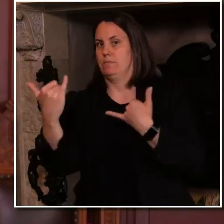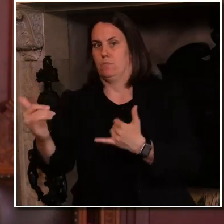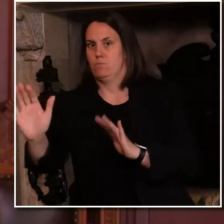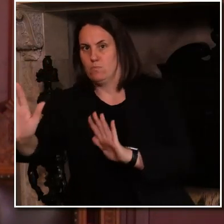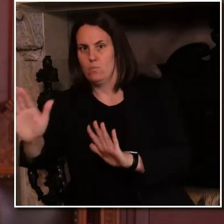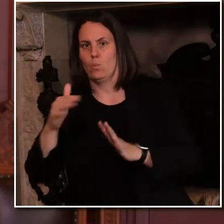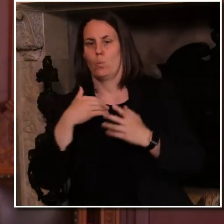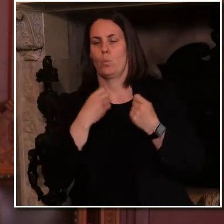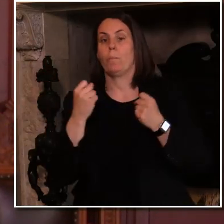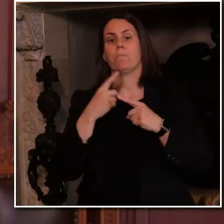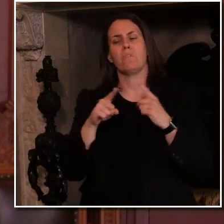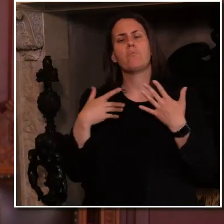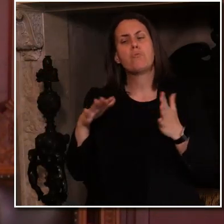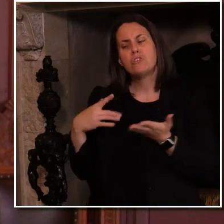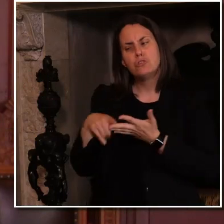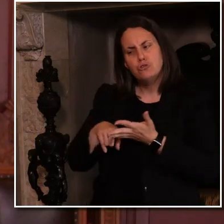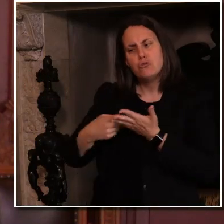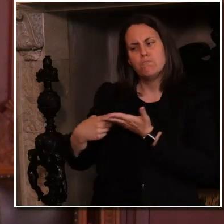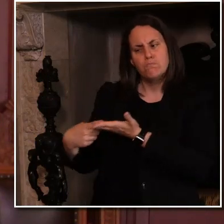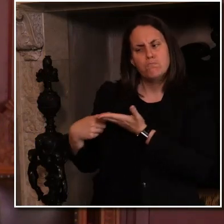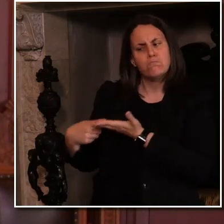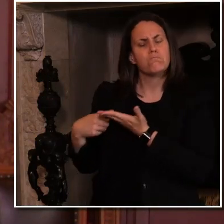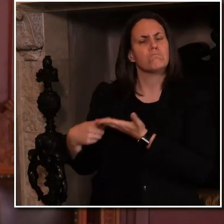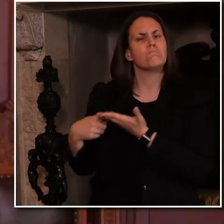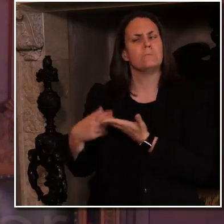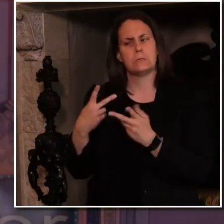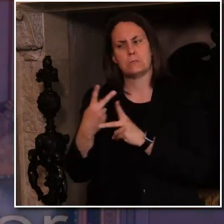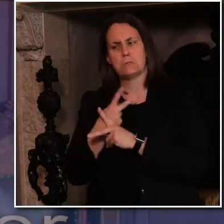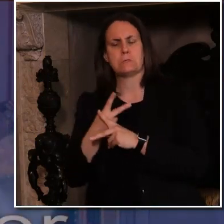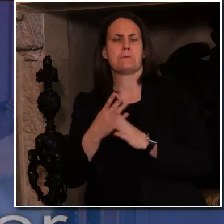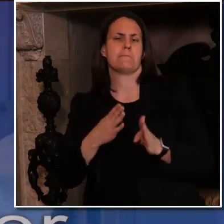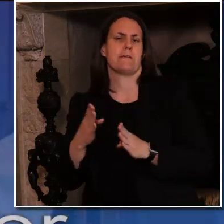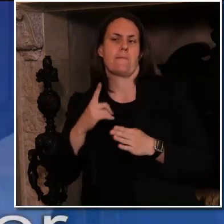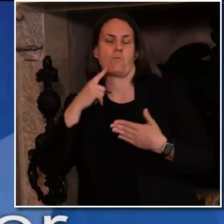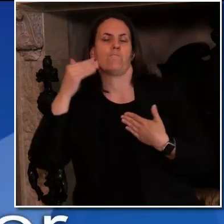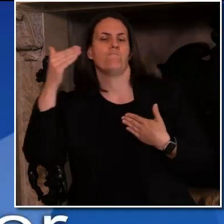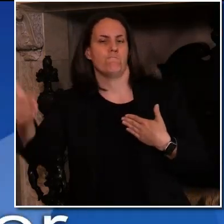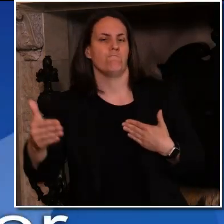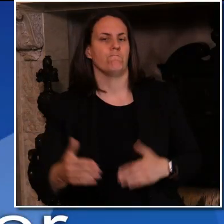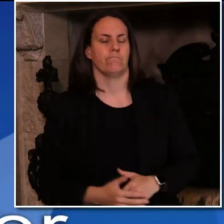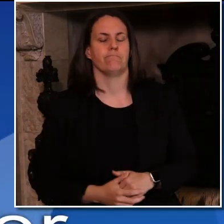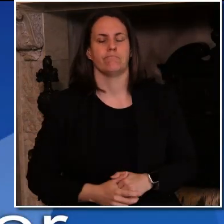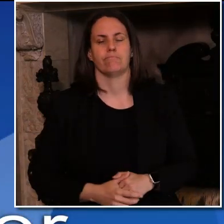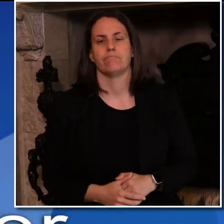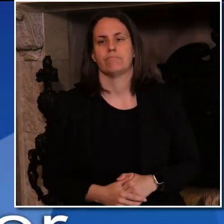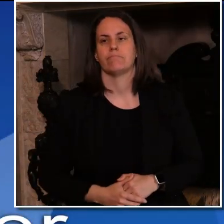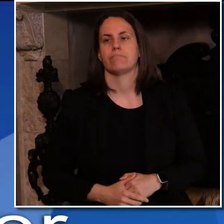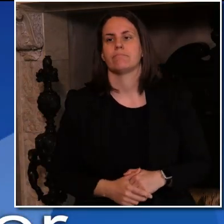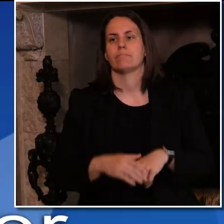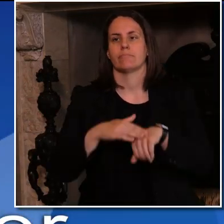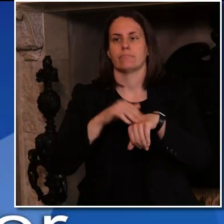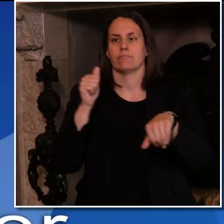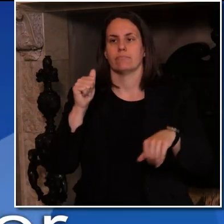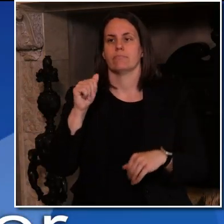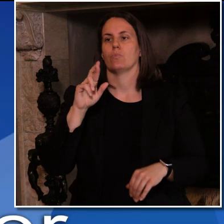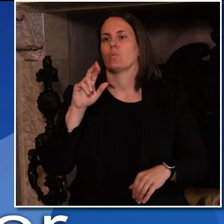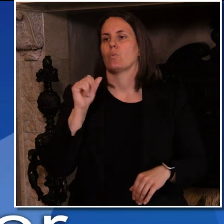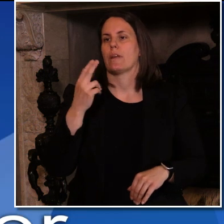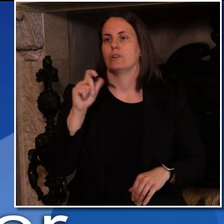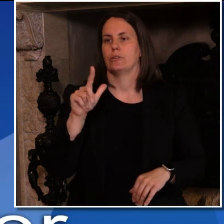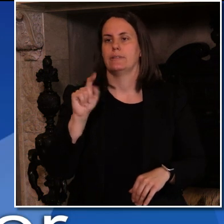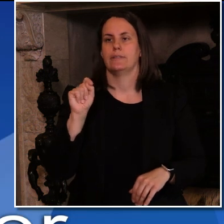know school districts across the state. Thank you, Ryan. Now to Rachel from TMJ4 in Milwaukee.